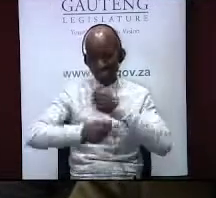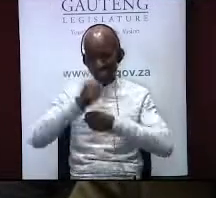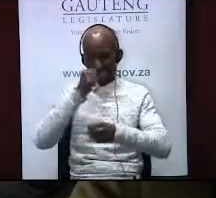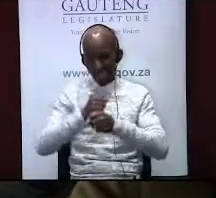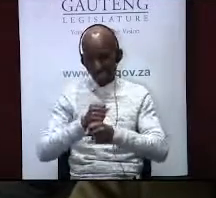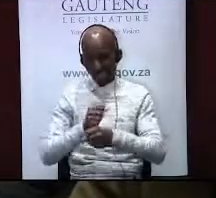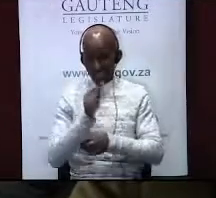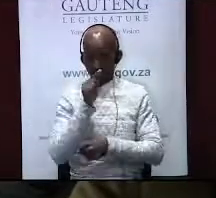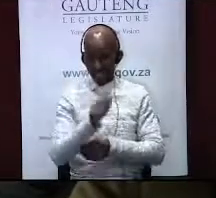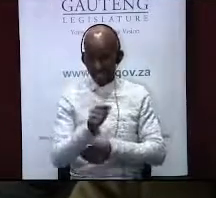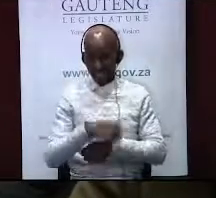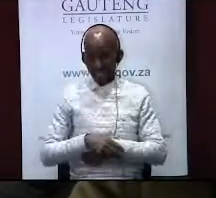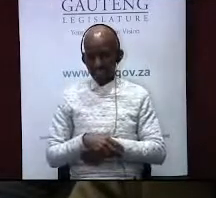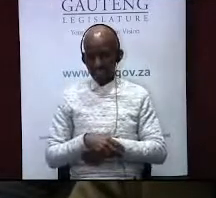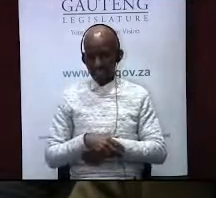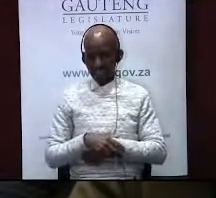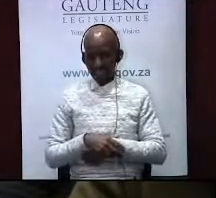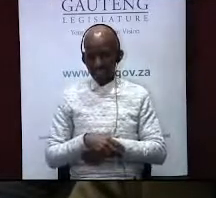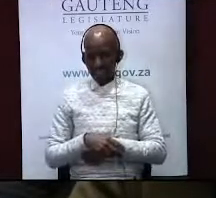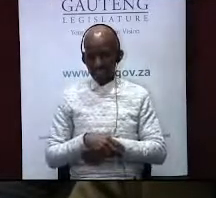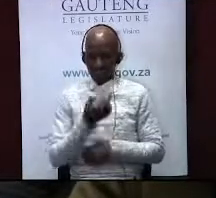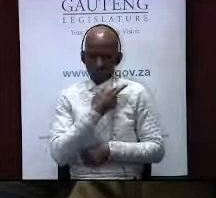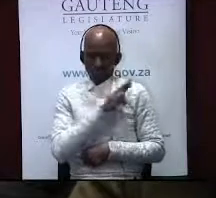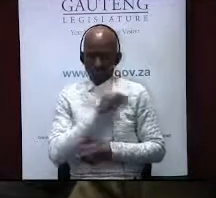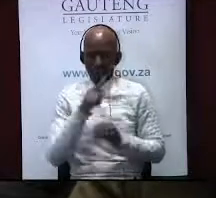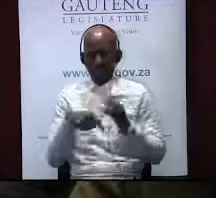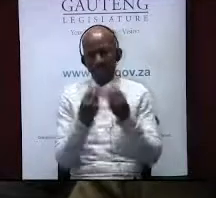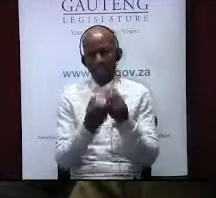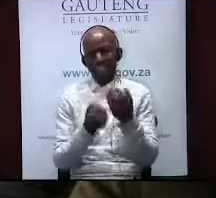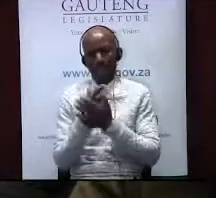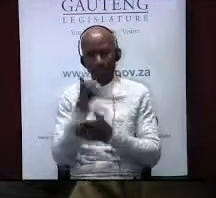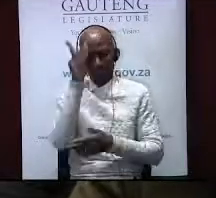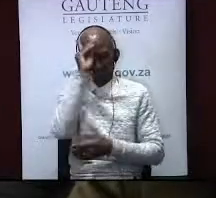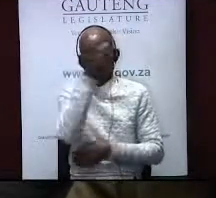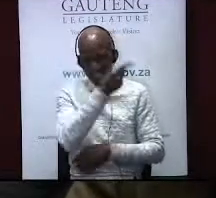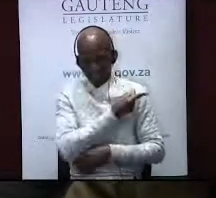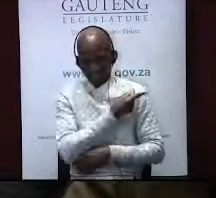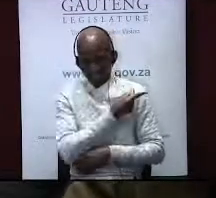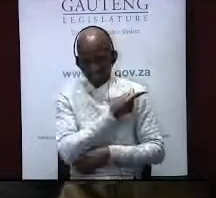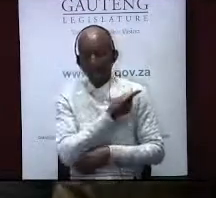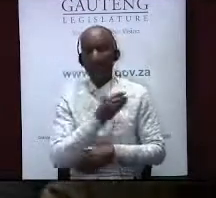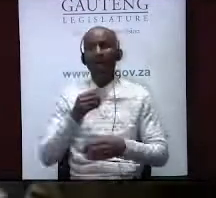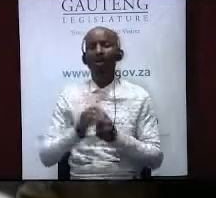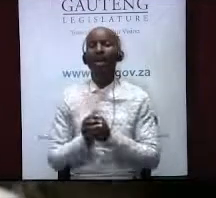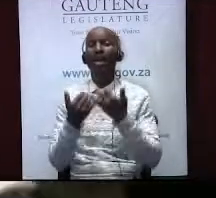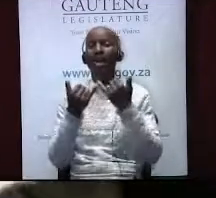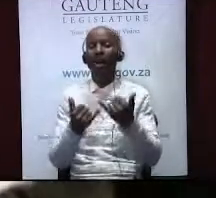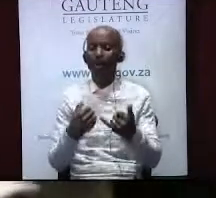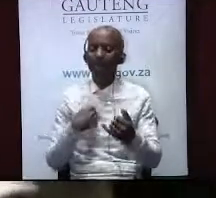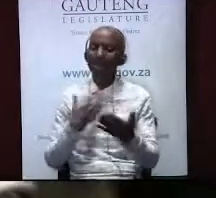still bruised from what happened to her daughter. So at the NGO, I'm able to do a